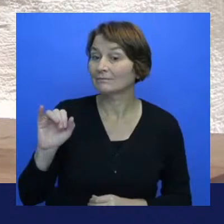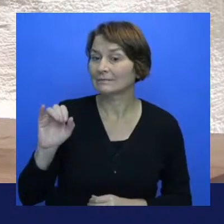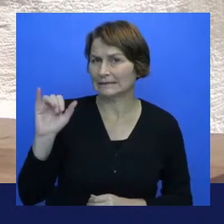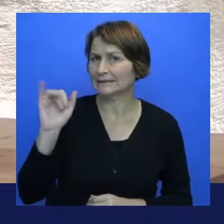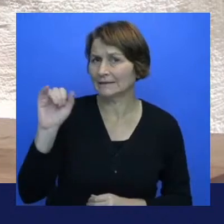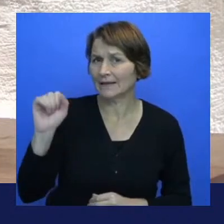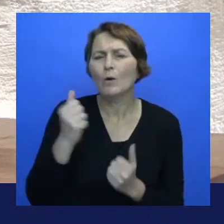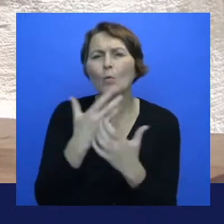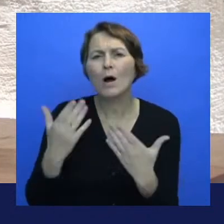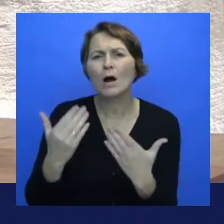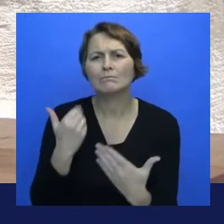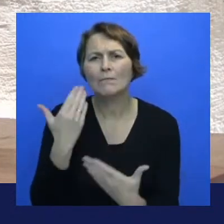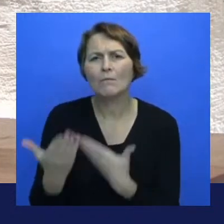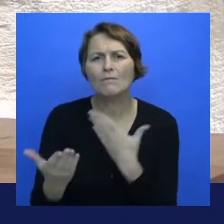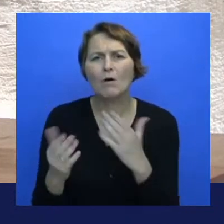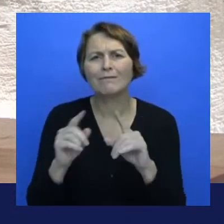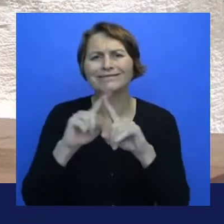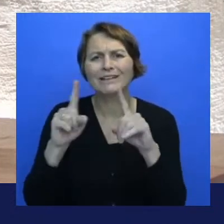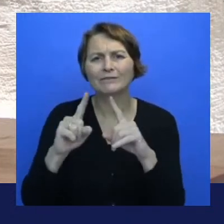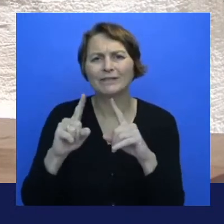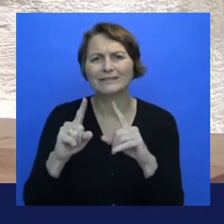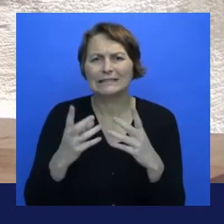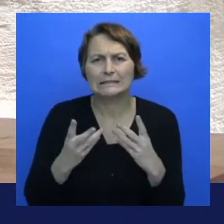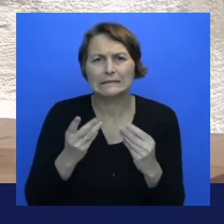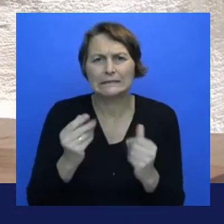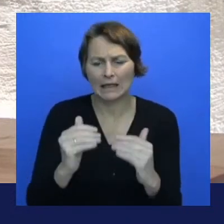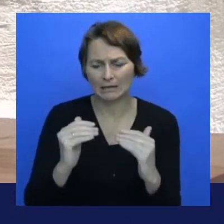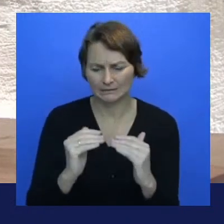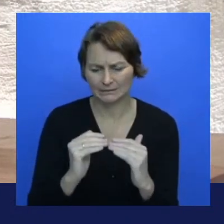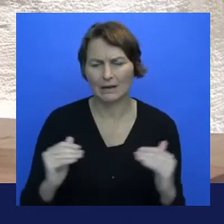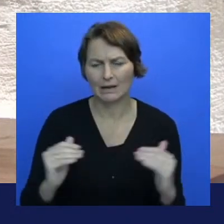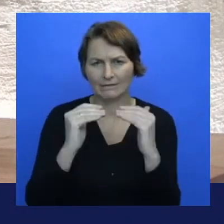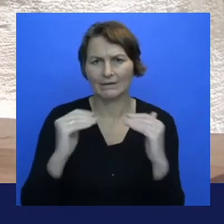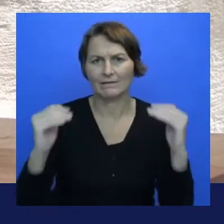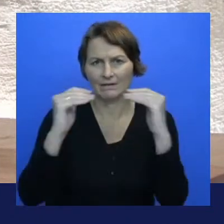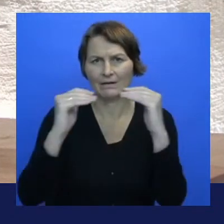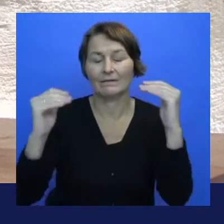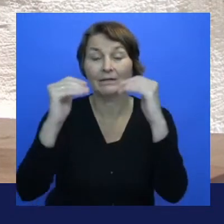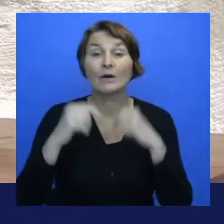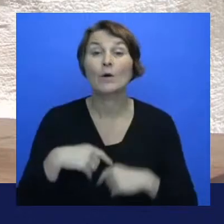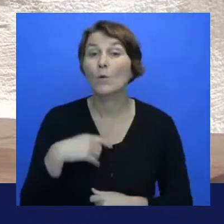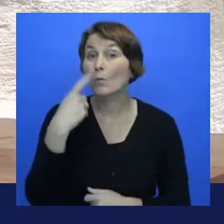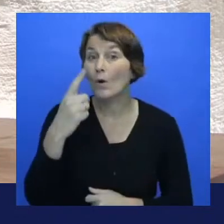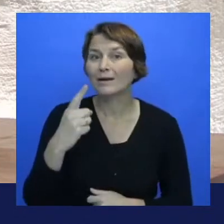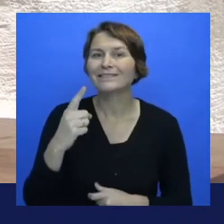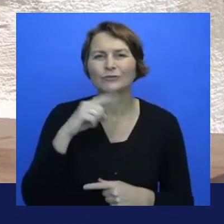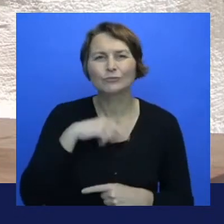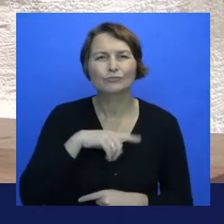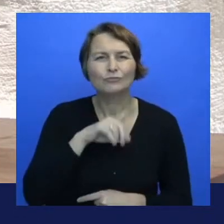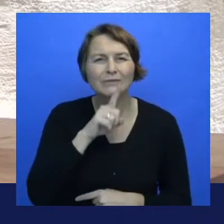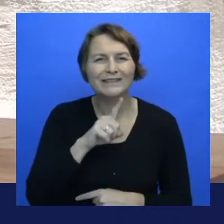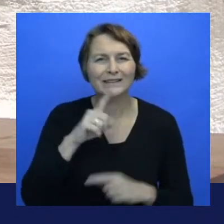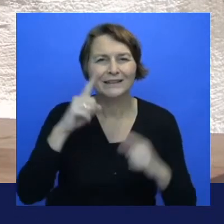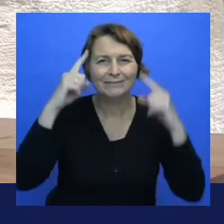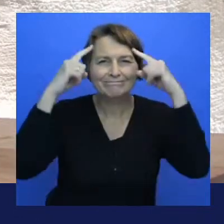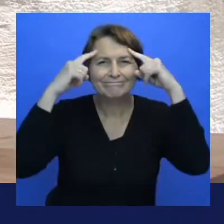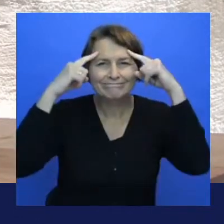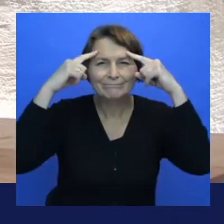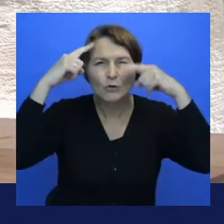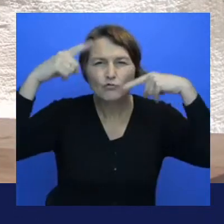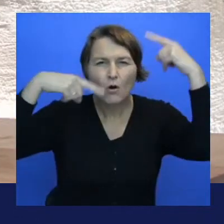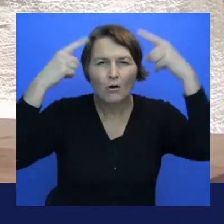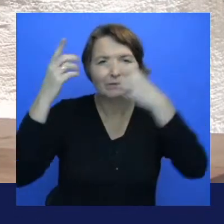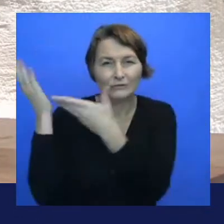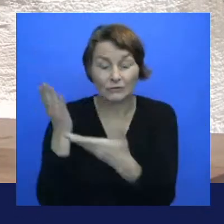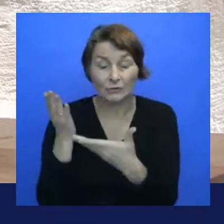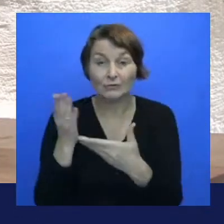couple things that we focus on. One is our suite of cognitive services, where these are sophisticated AI models that Microsoft